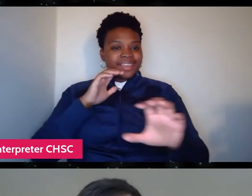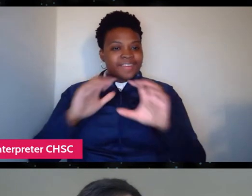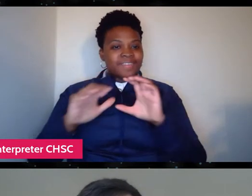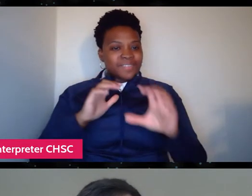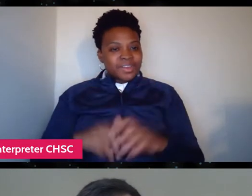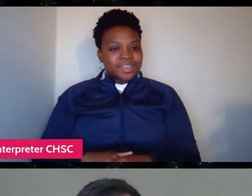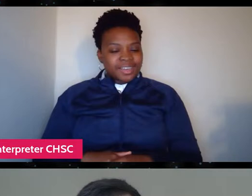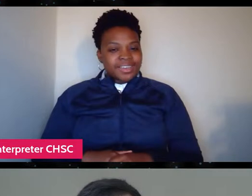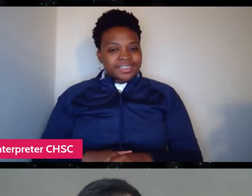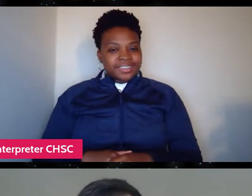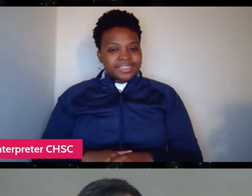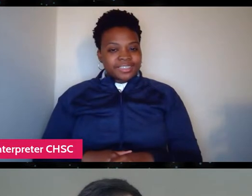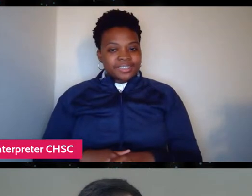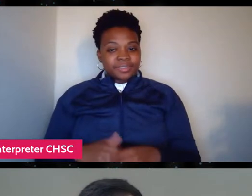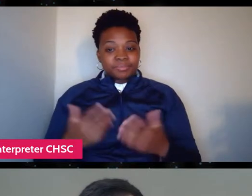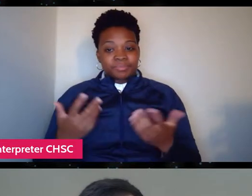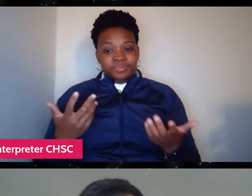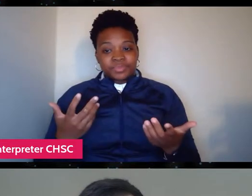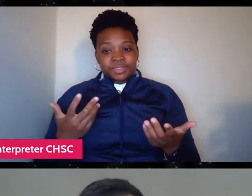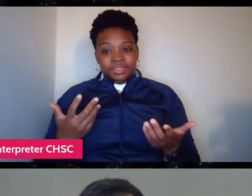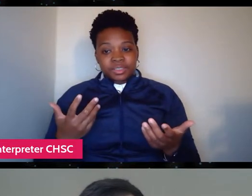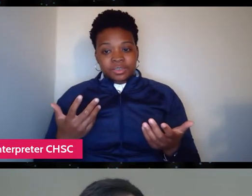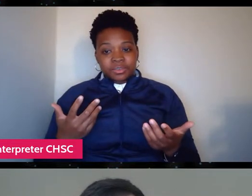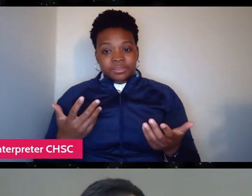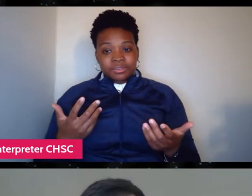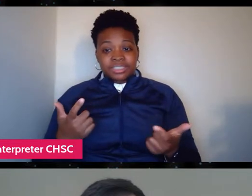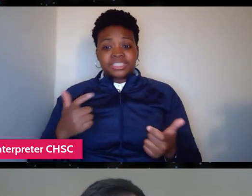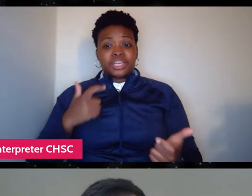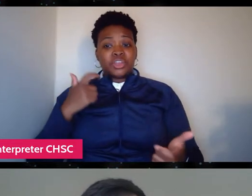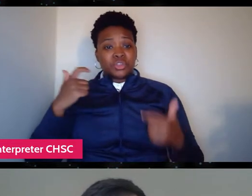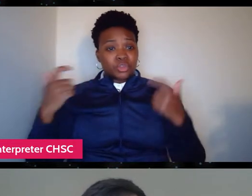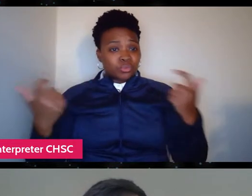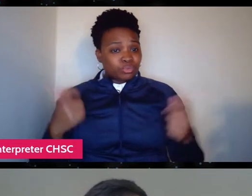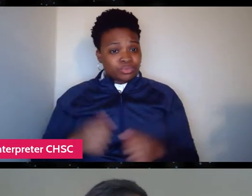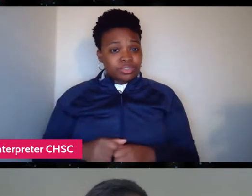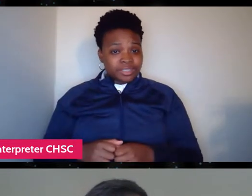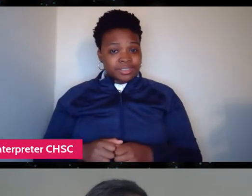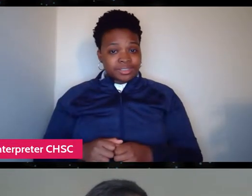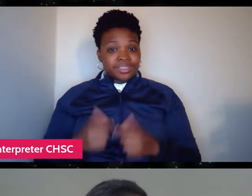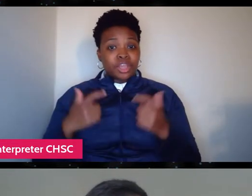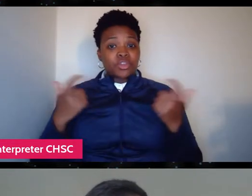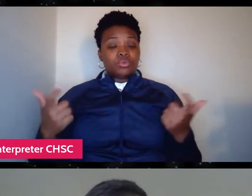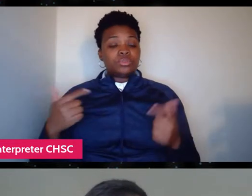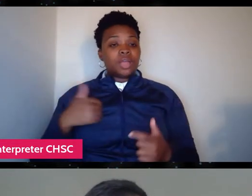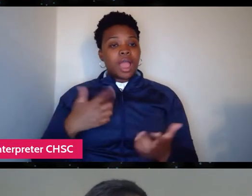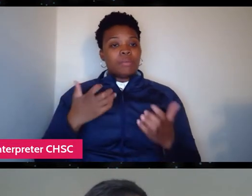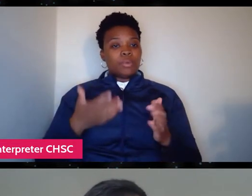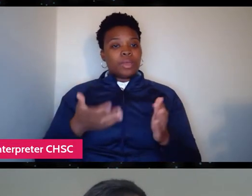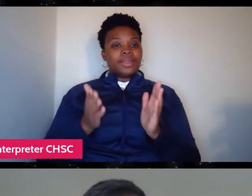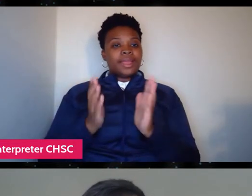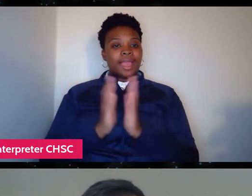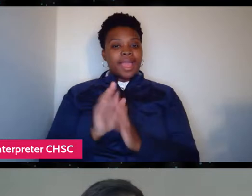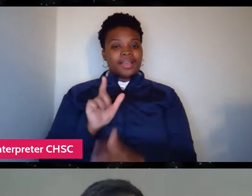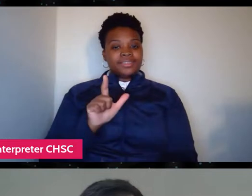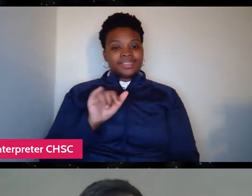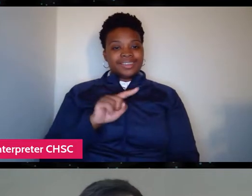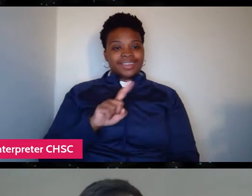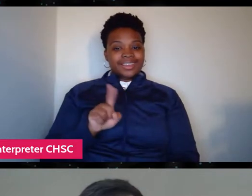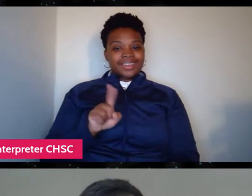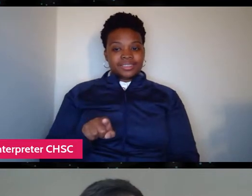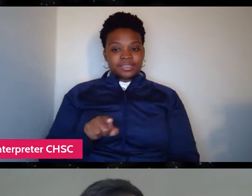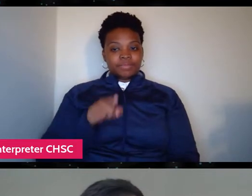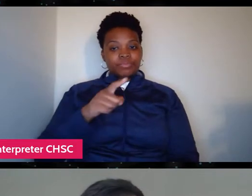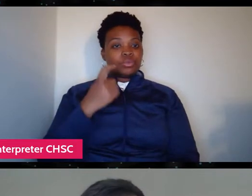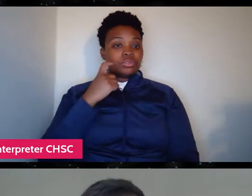know, this is huge. This is huge. And so I'd like to ask Liz, you know, you